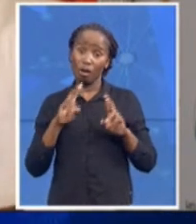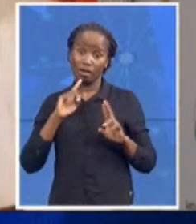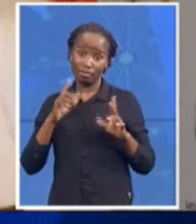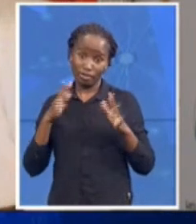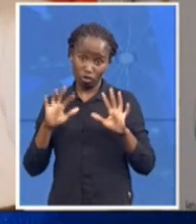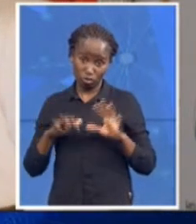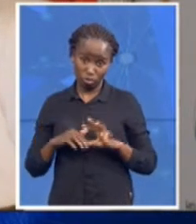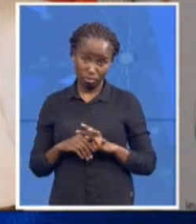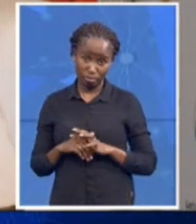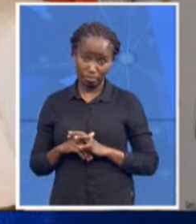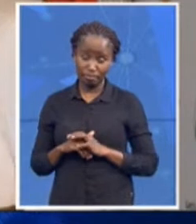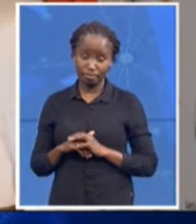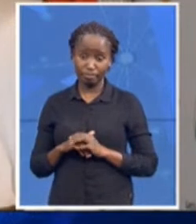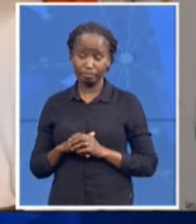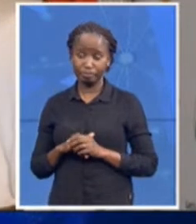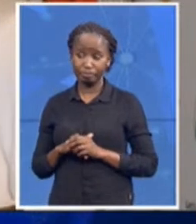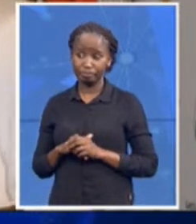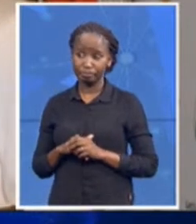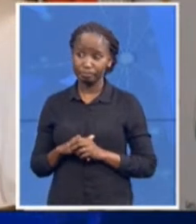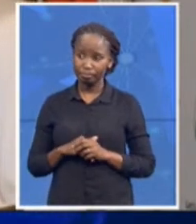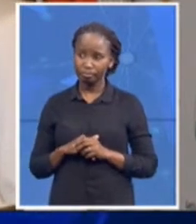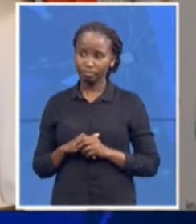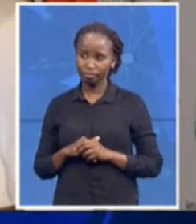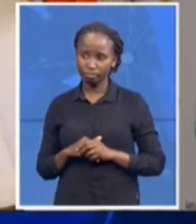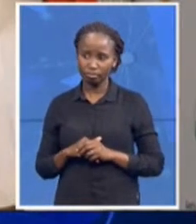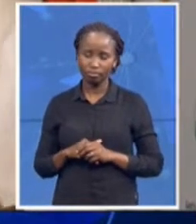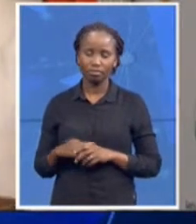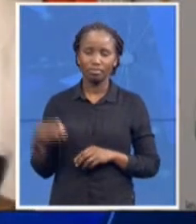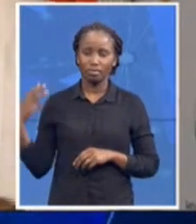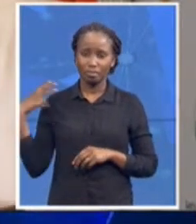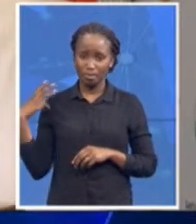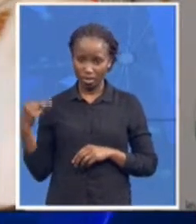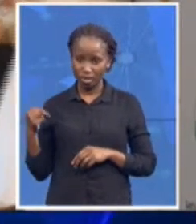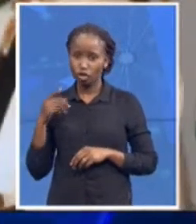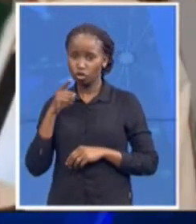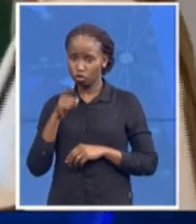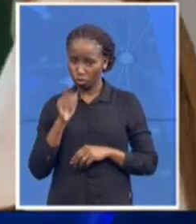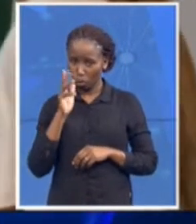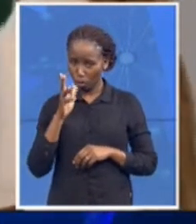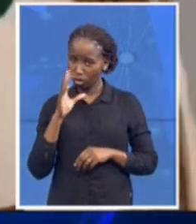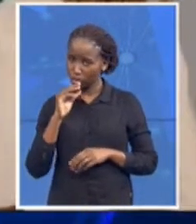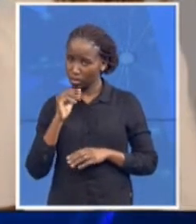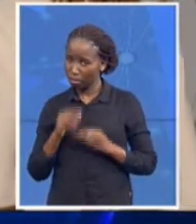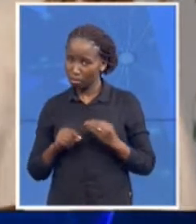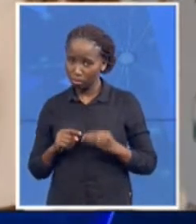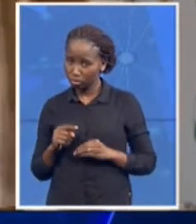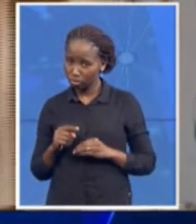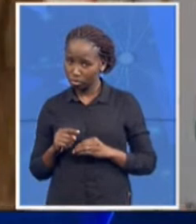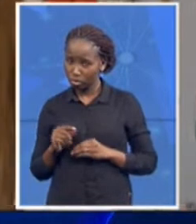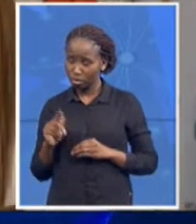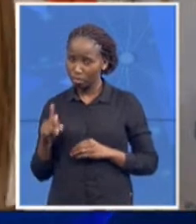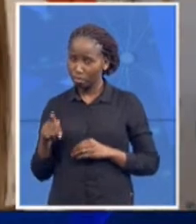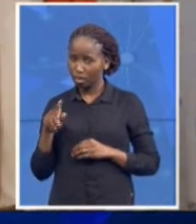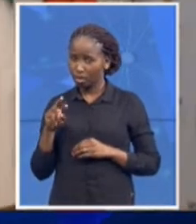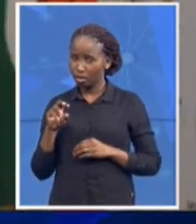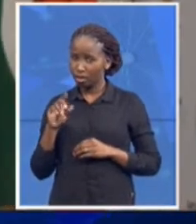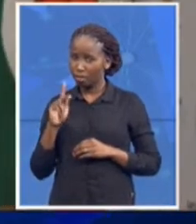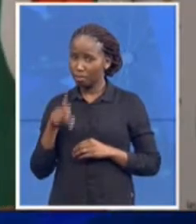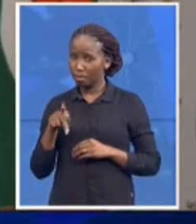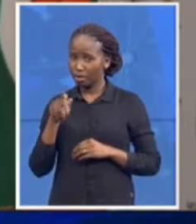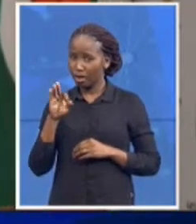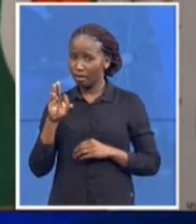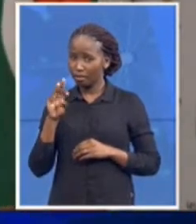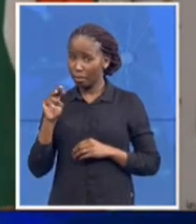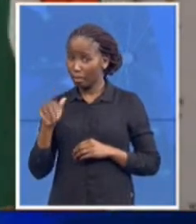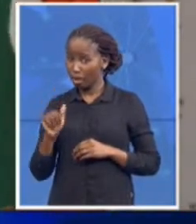Minister, I think you will talk about the 5 council members and the 3 council members here. I think there's another one from Govan,